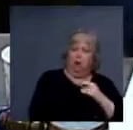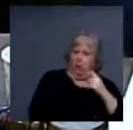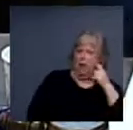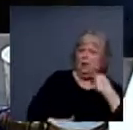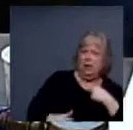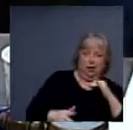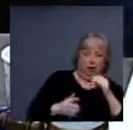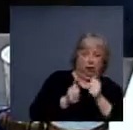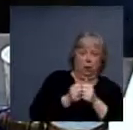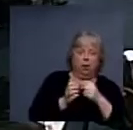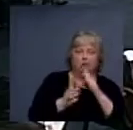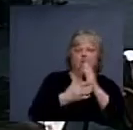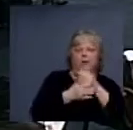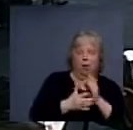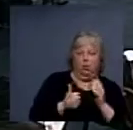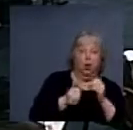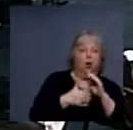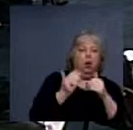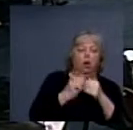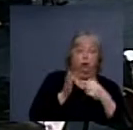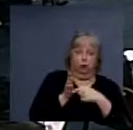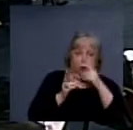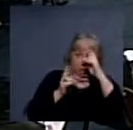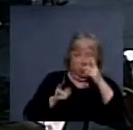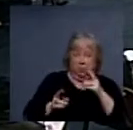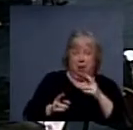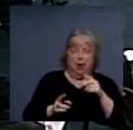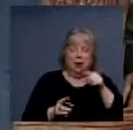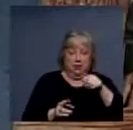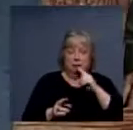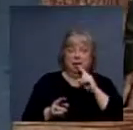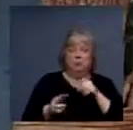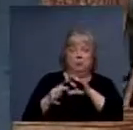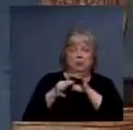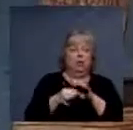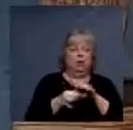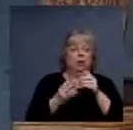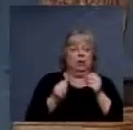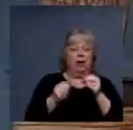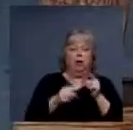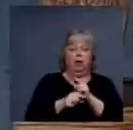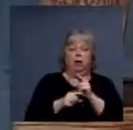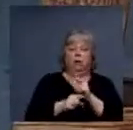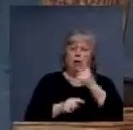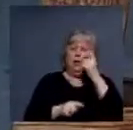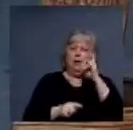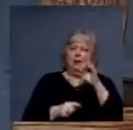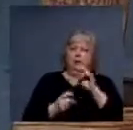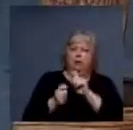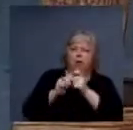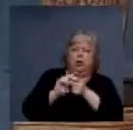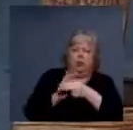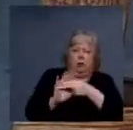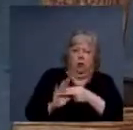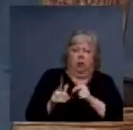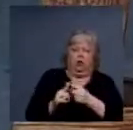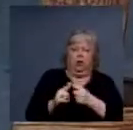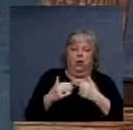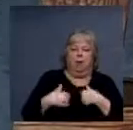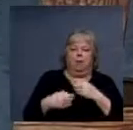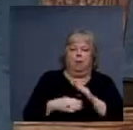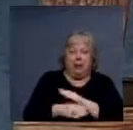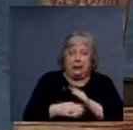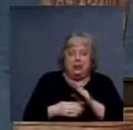all land due use respect, issue. and this is with the land use, because if this rezoning is passed, then you have a business that has a